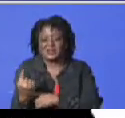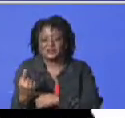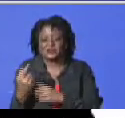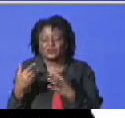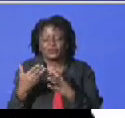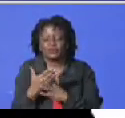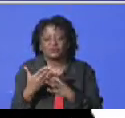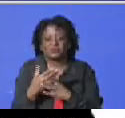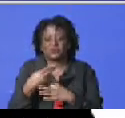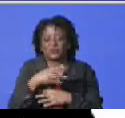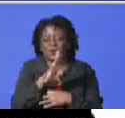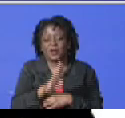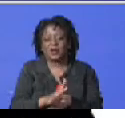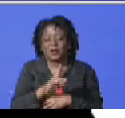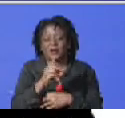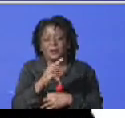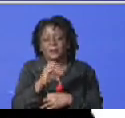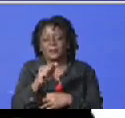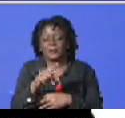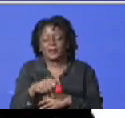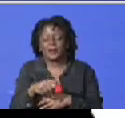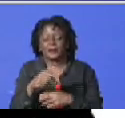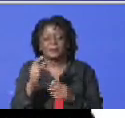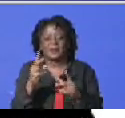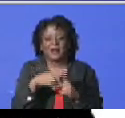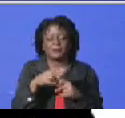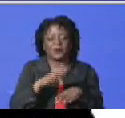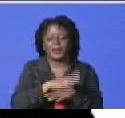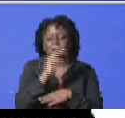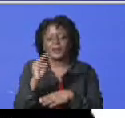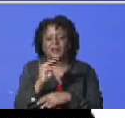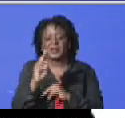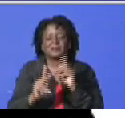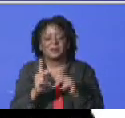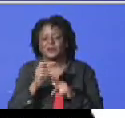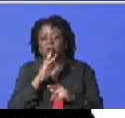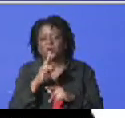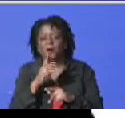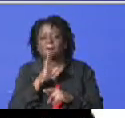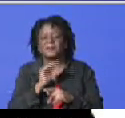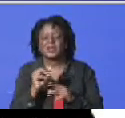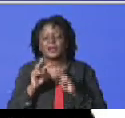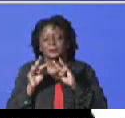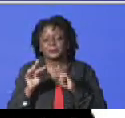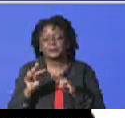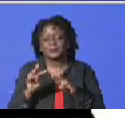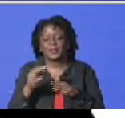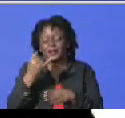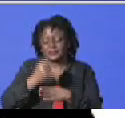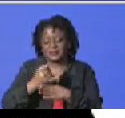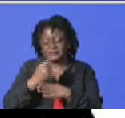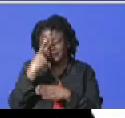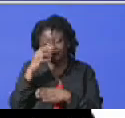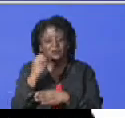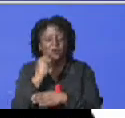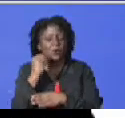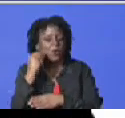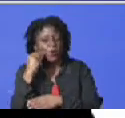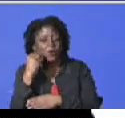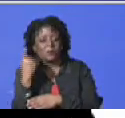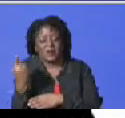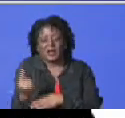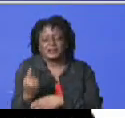and public health specialist Dr. Sharita Moxie says people who are being monitored have been identified for home isolation through